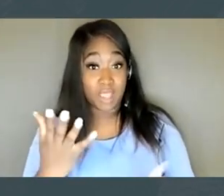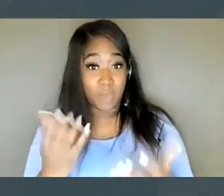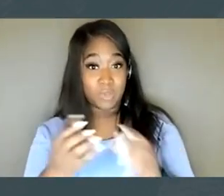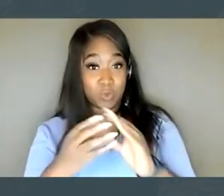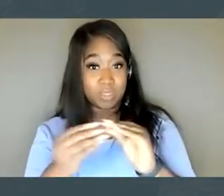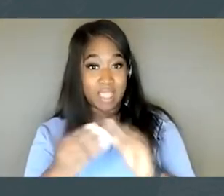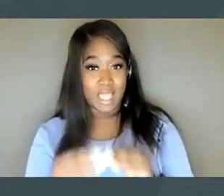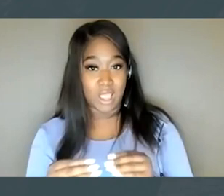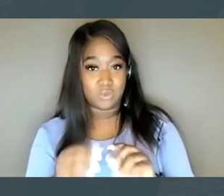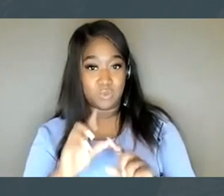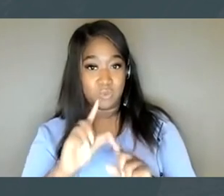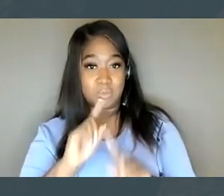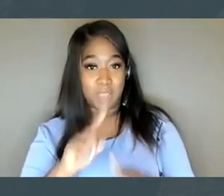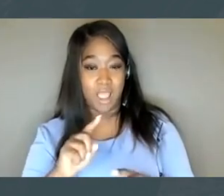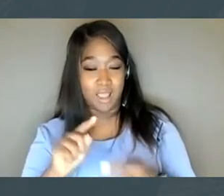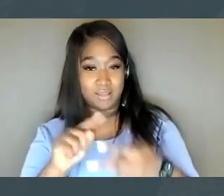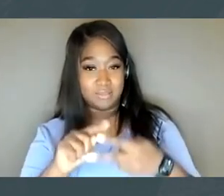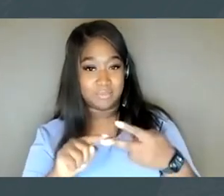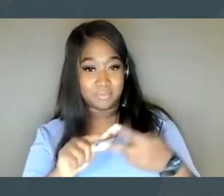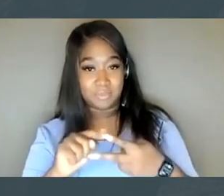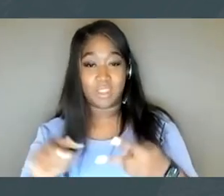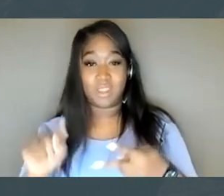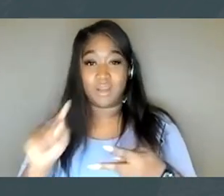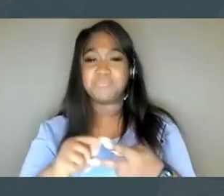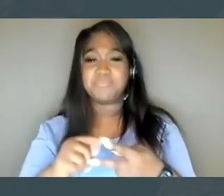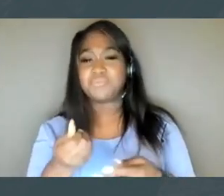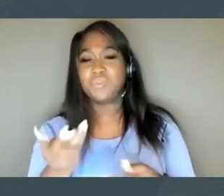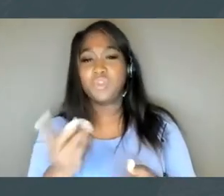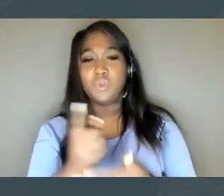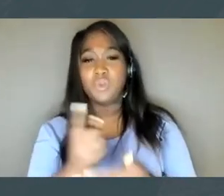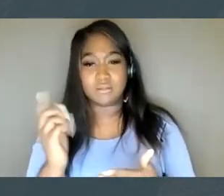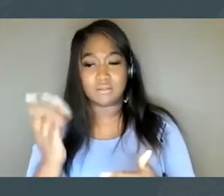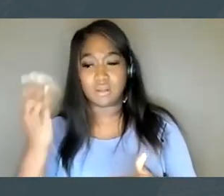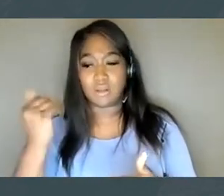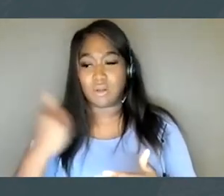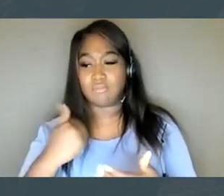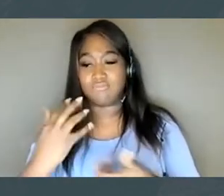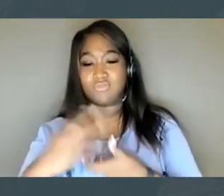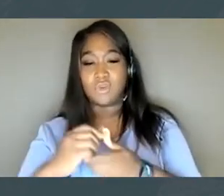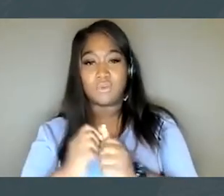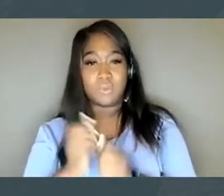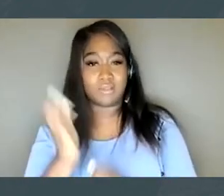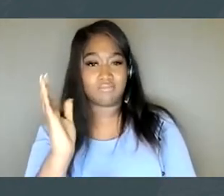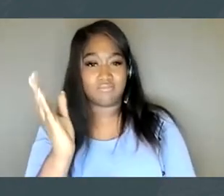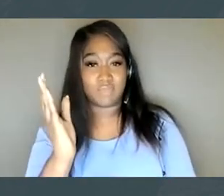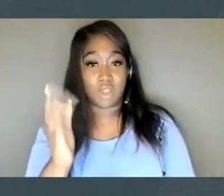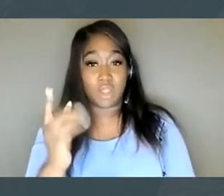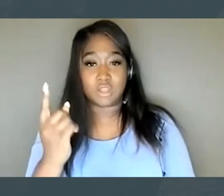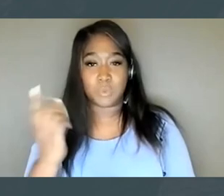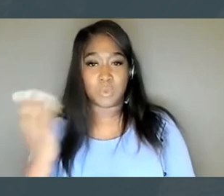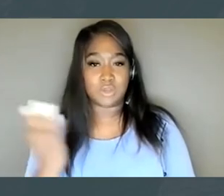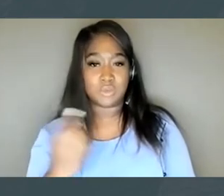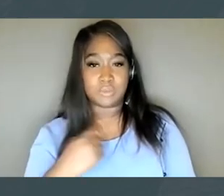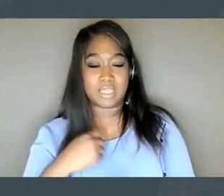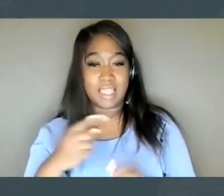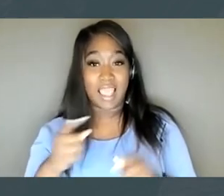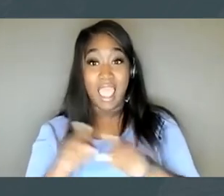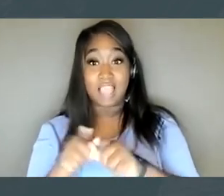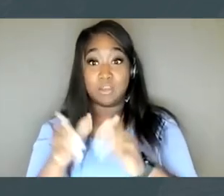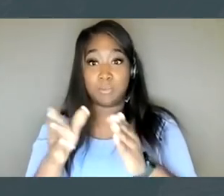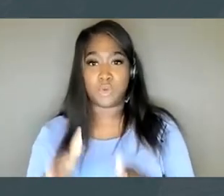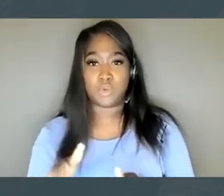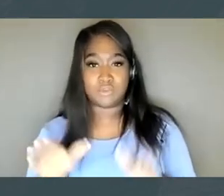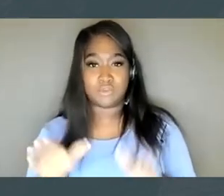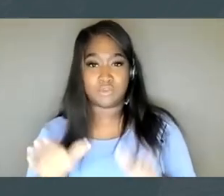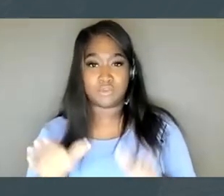mean, just a few weeks ago, I was giving a talk and someone introduced me as someone who works on African-American slavery. And I